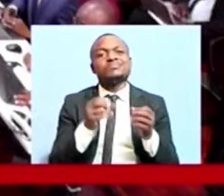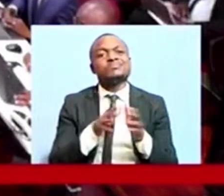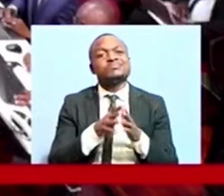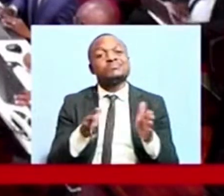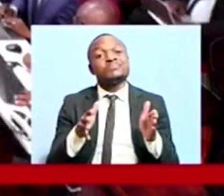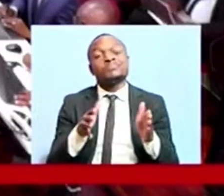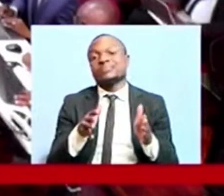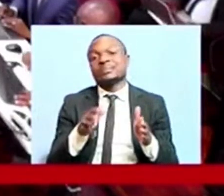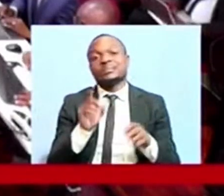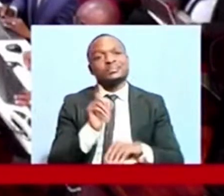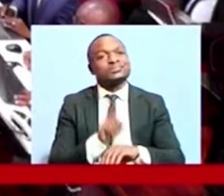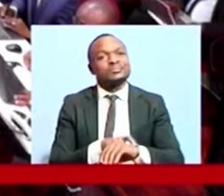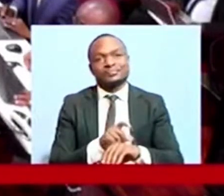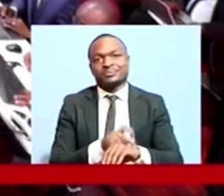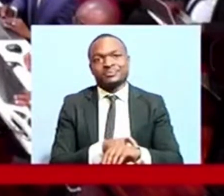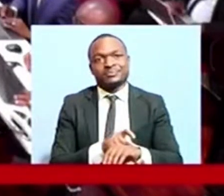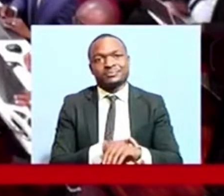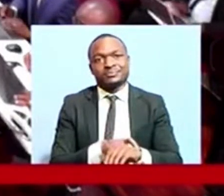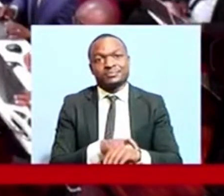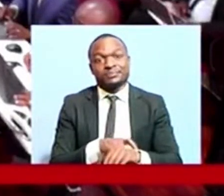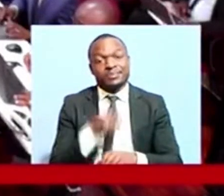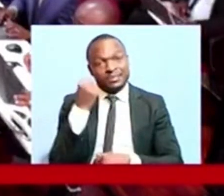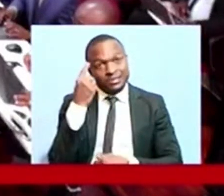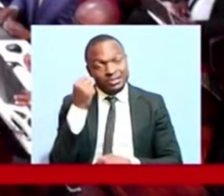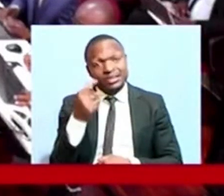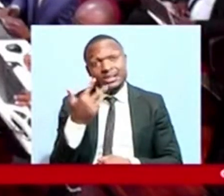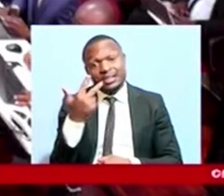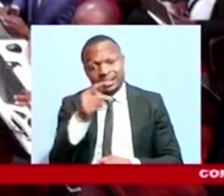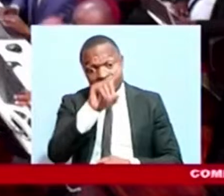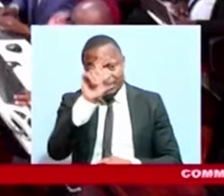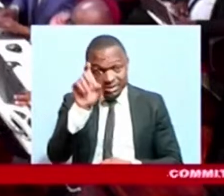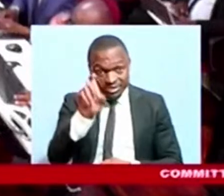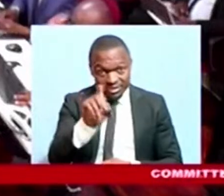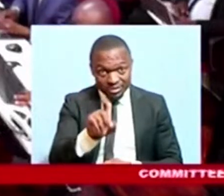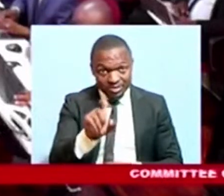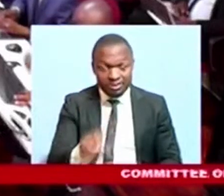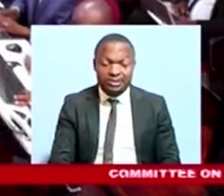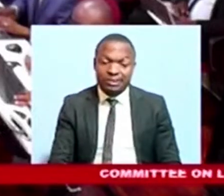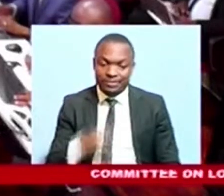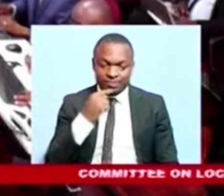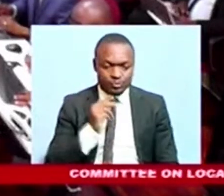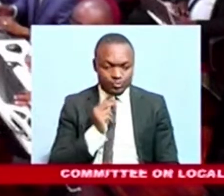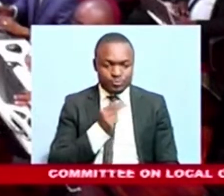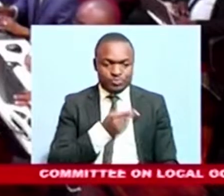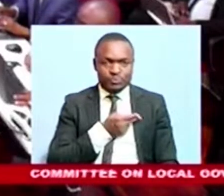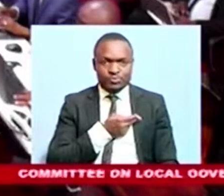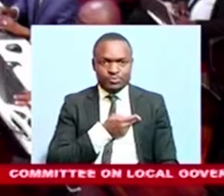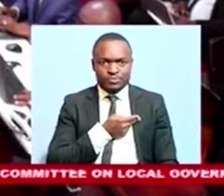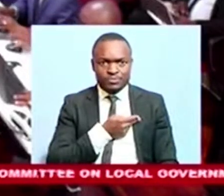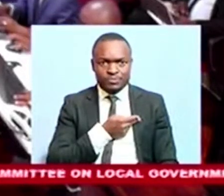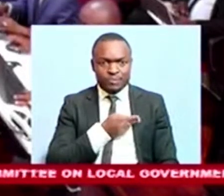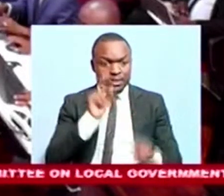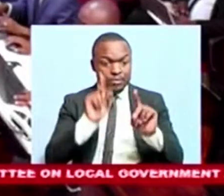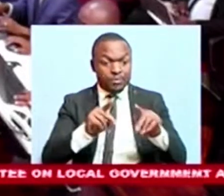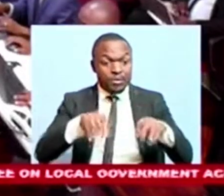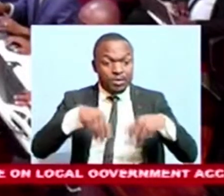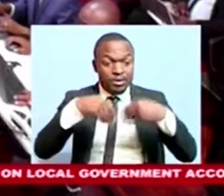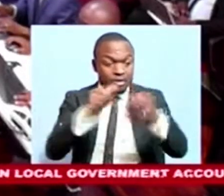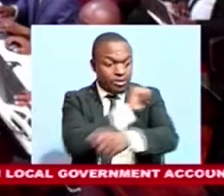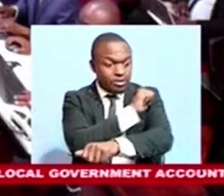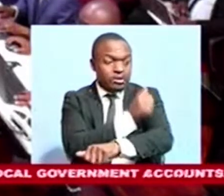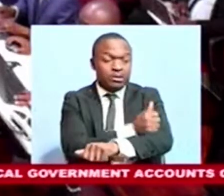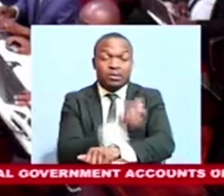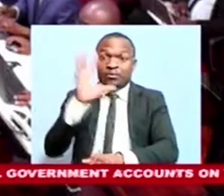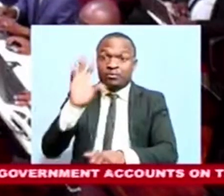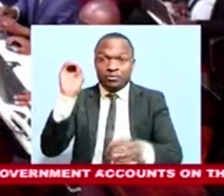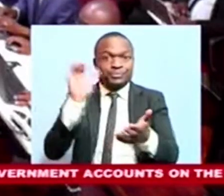said? I got, Chair. There are 3 questions. Tell us the person that gave you authority for